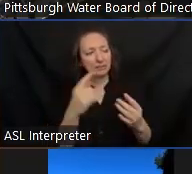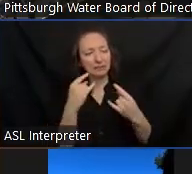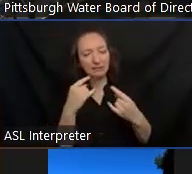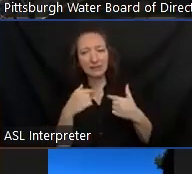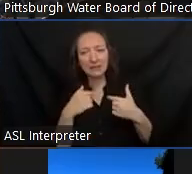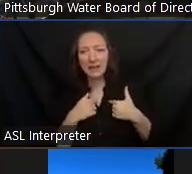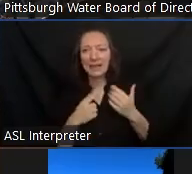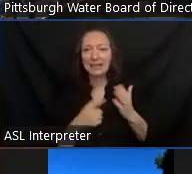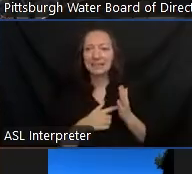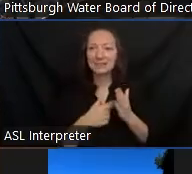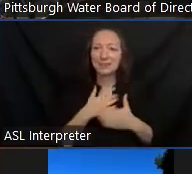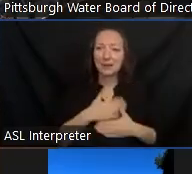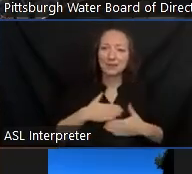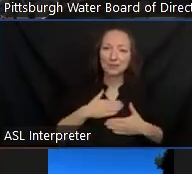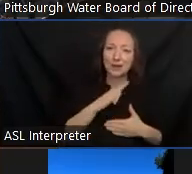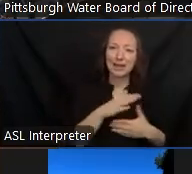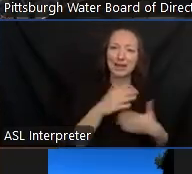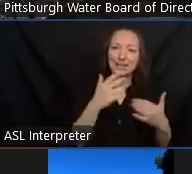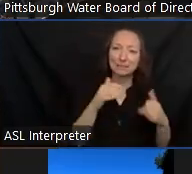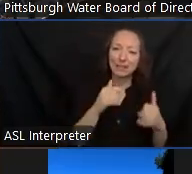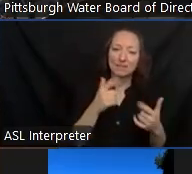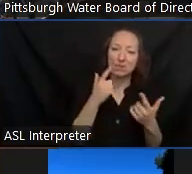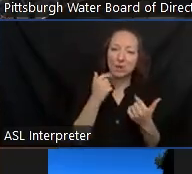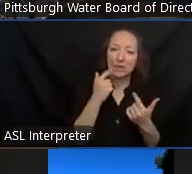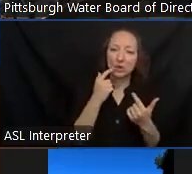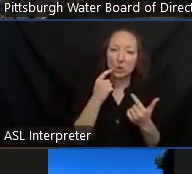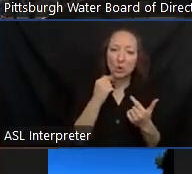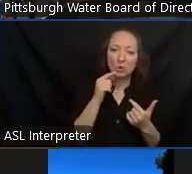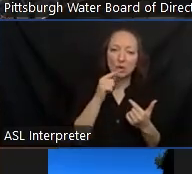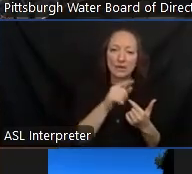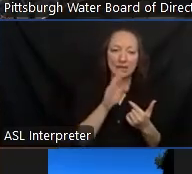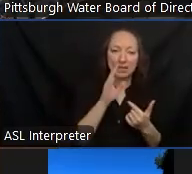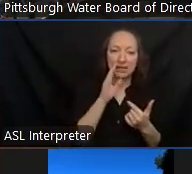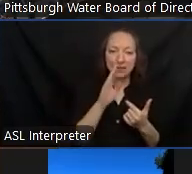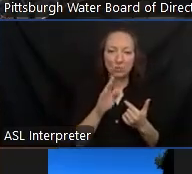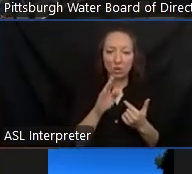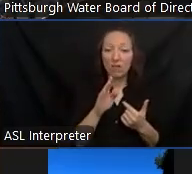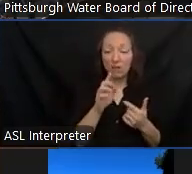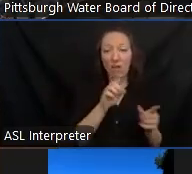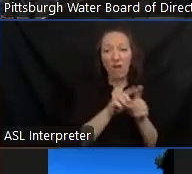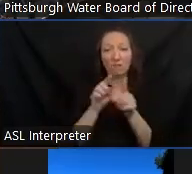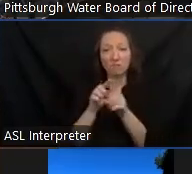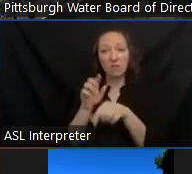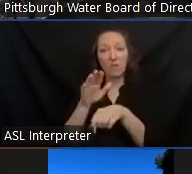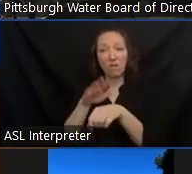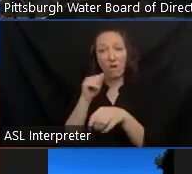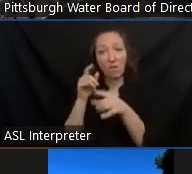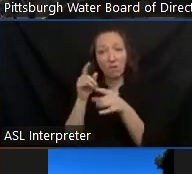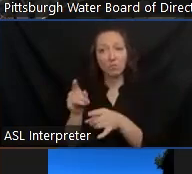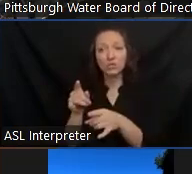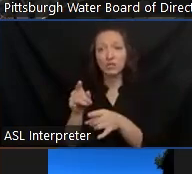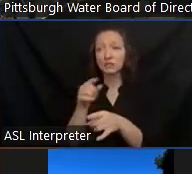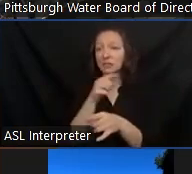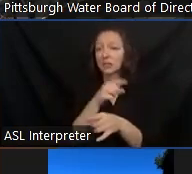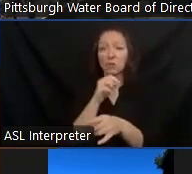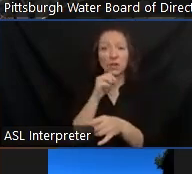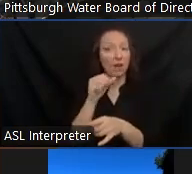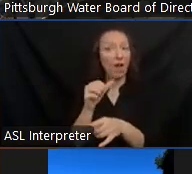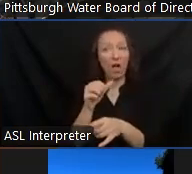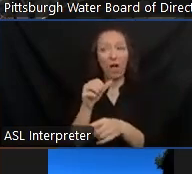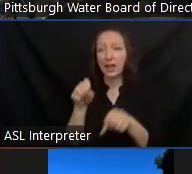giggle sometimes when he would lob those over, his willingness to call out bullshit. He did not hesitate to do